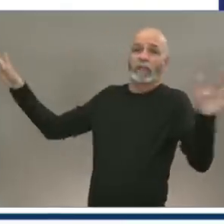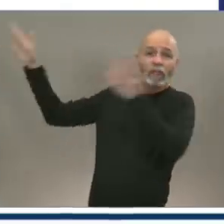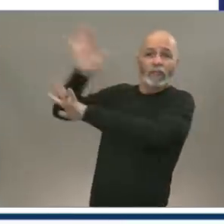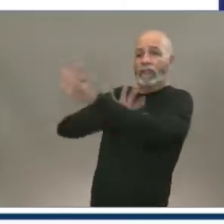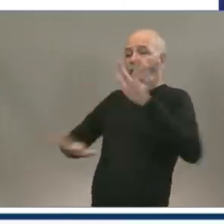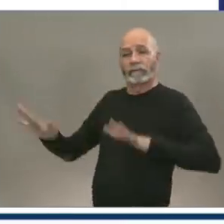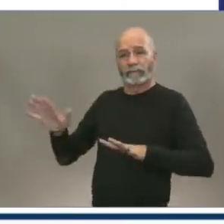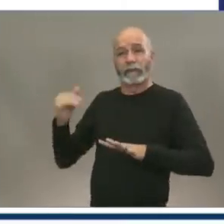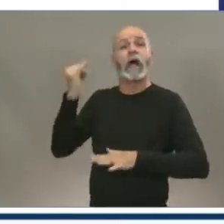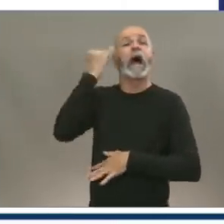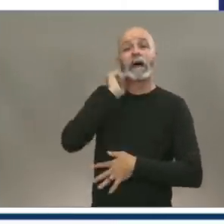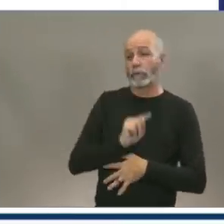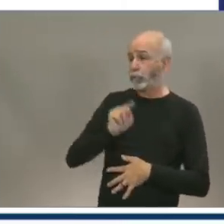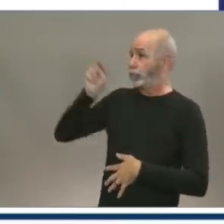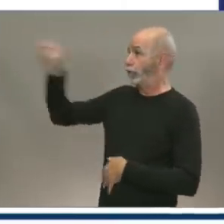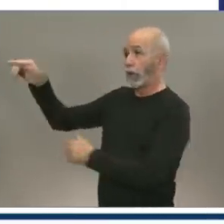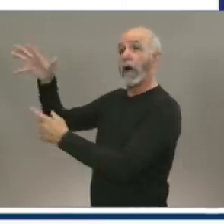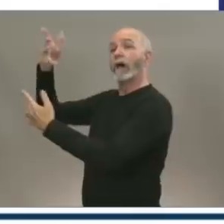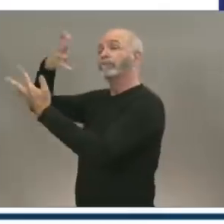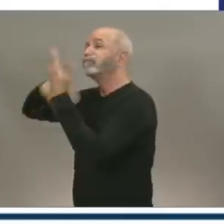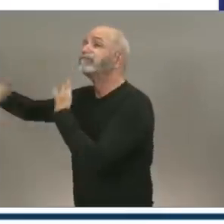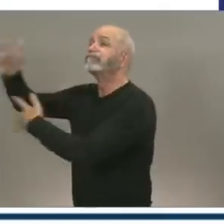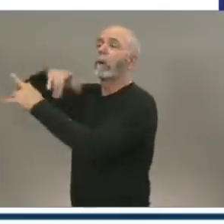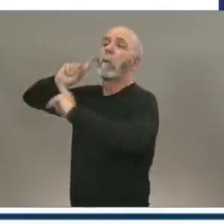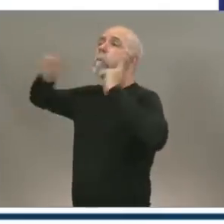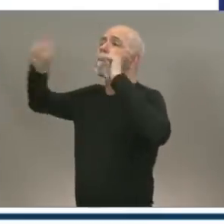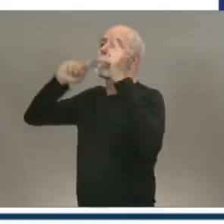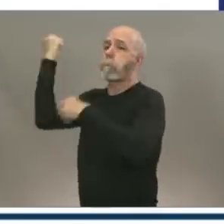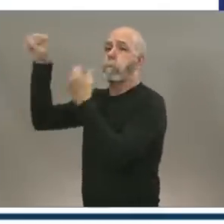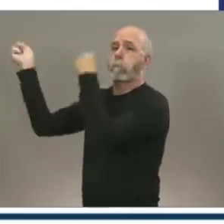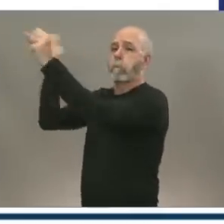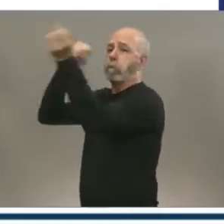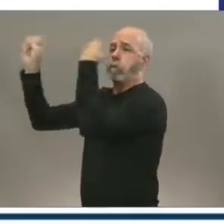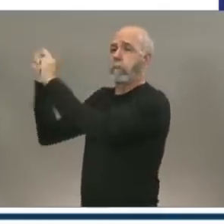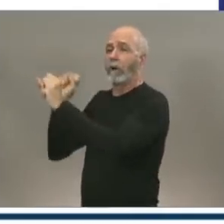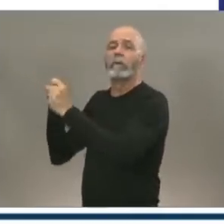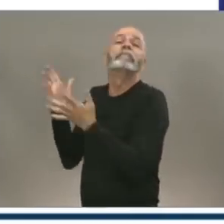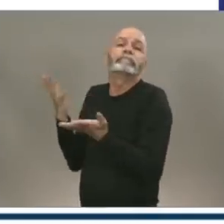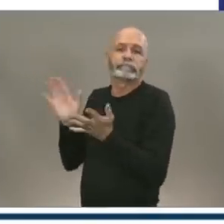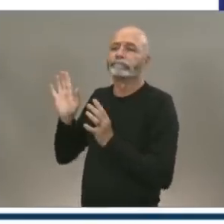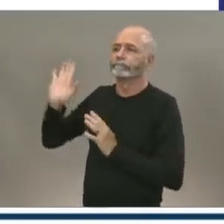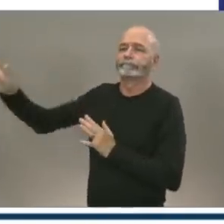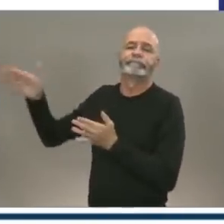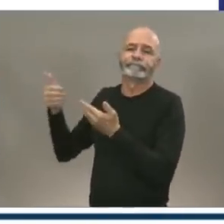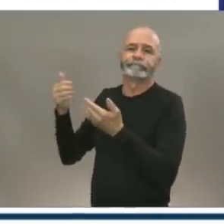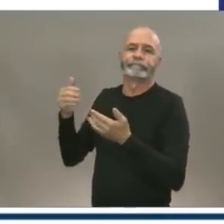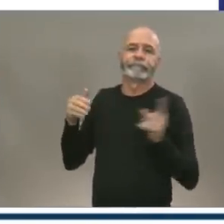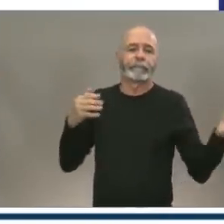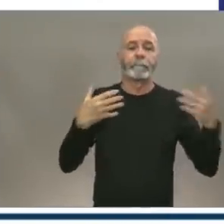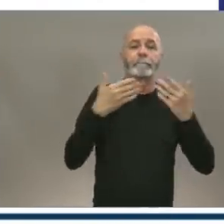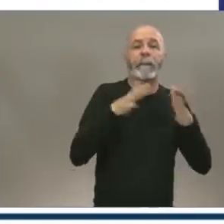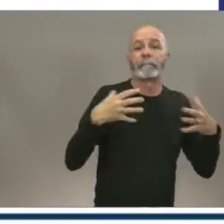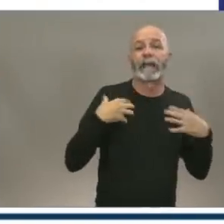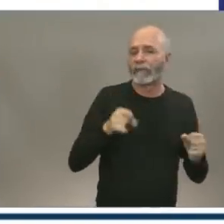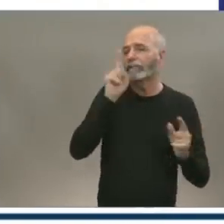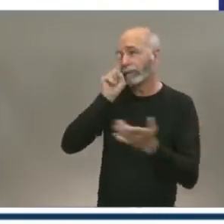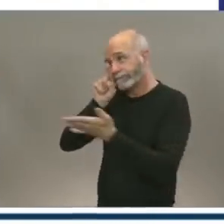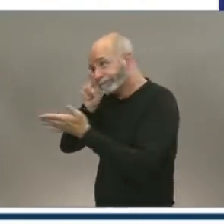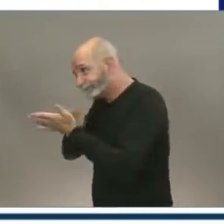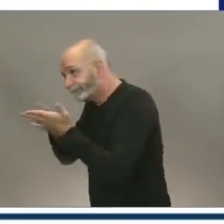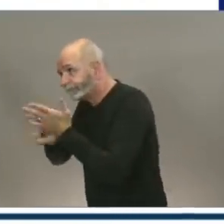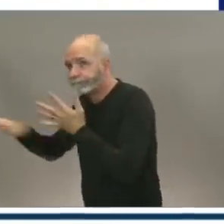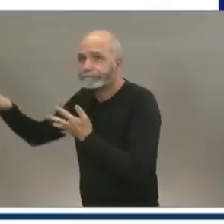in contravention of the rules. I think public health did what they could in the early stages as they kind of tried to find